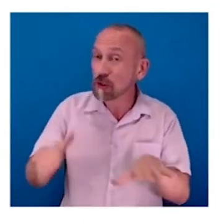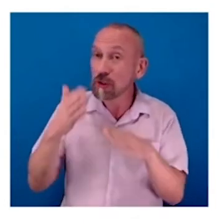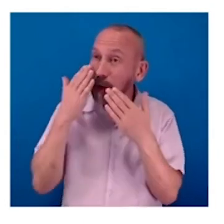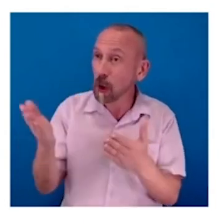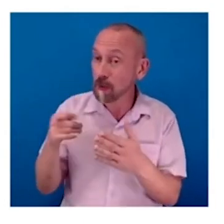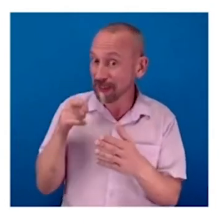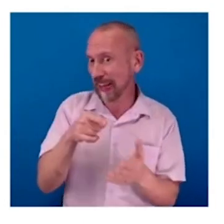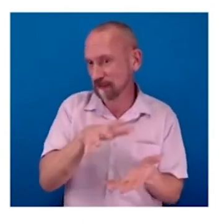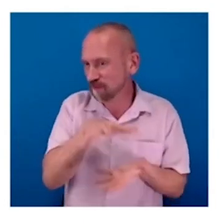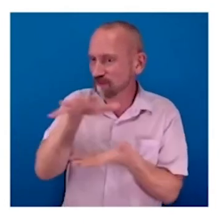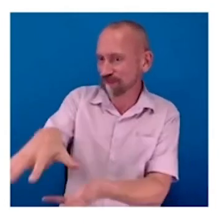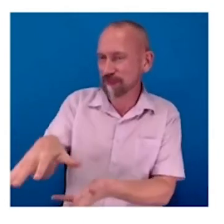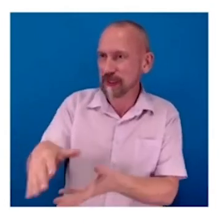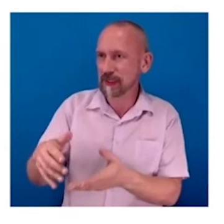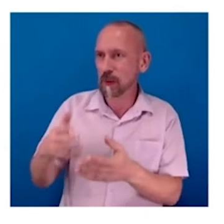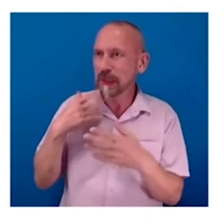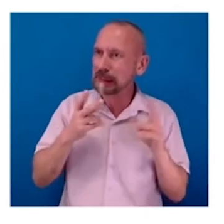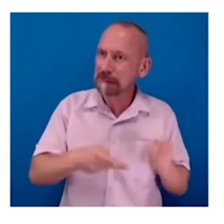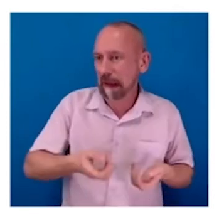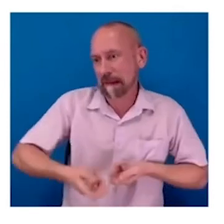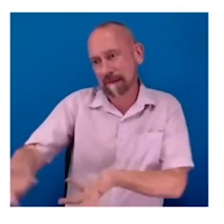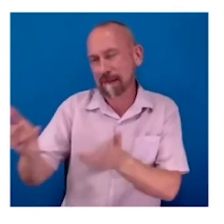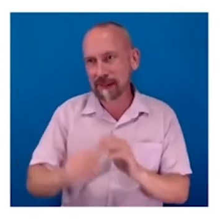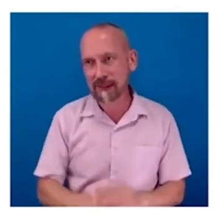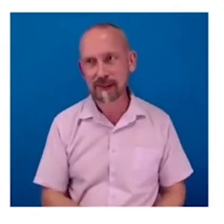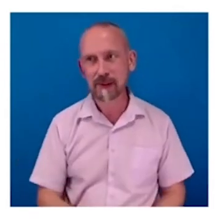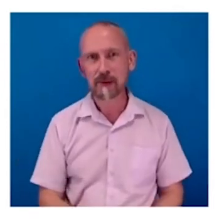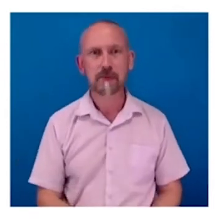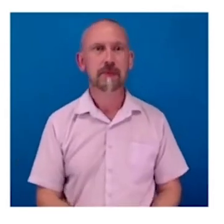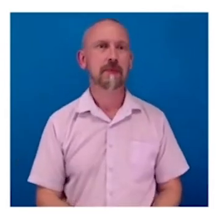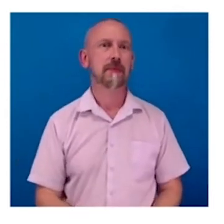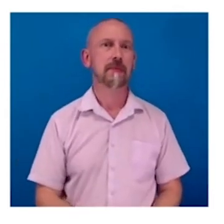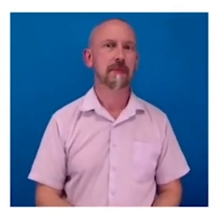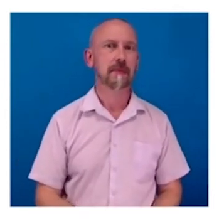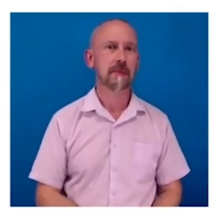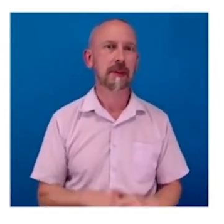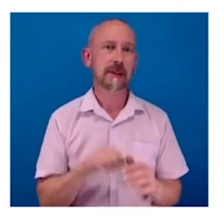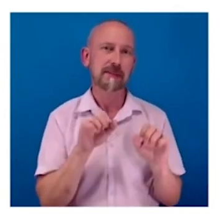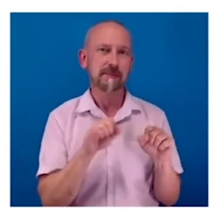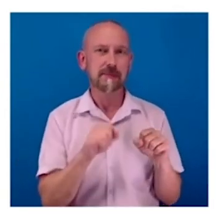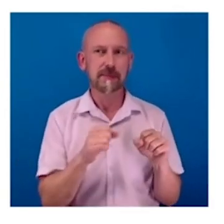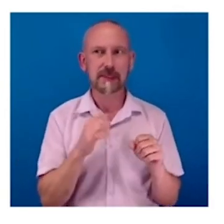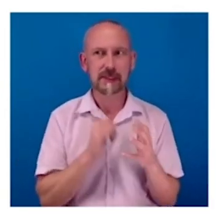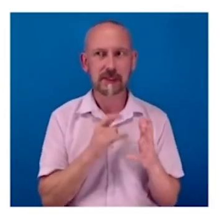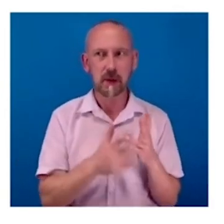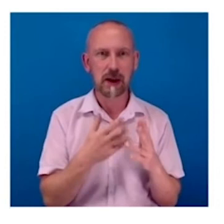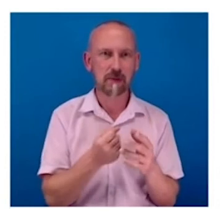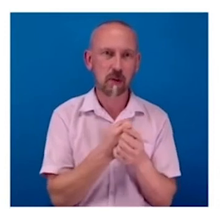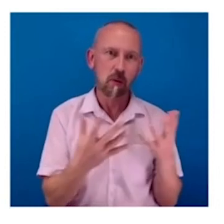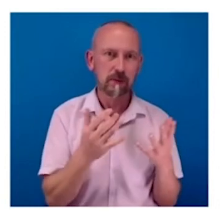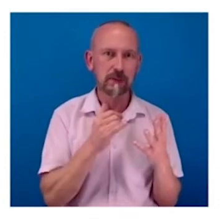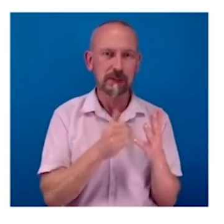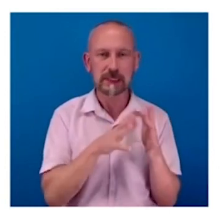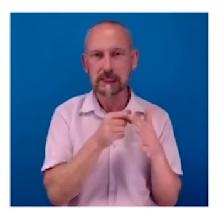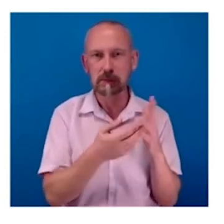right. I don't do basketball cards or baseball cards. I do Simpsons characters. Yeah. Very niche Simpsons characters, yeah.